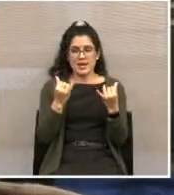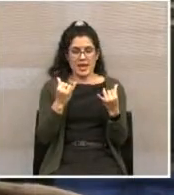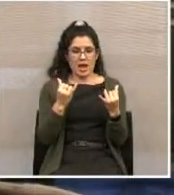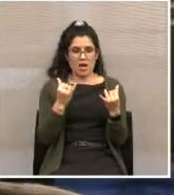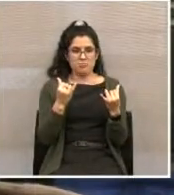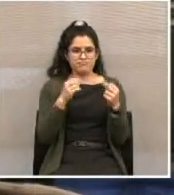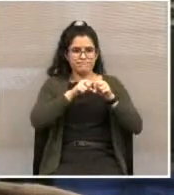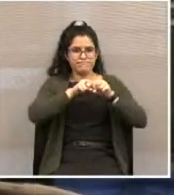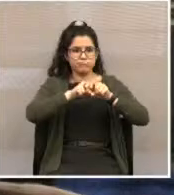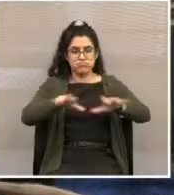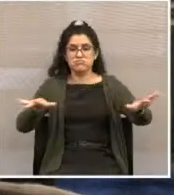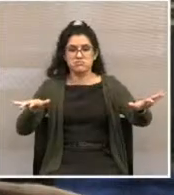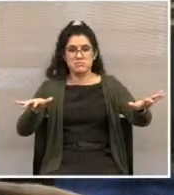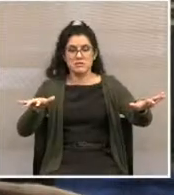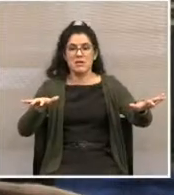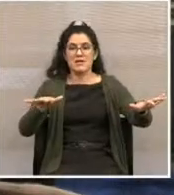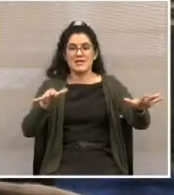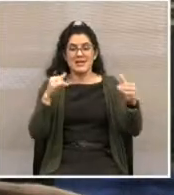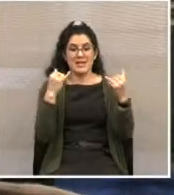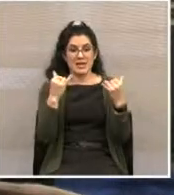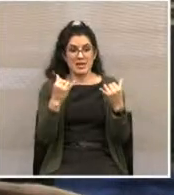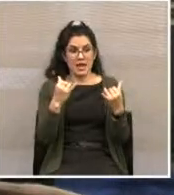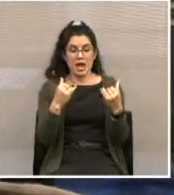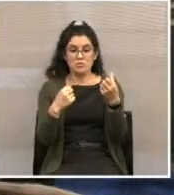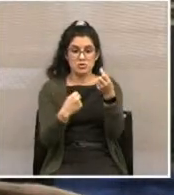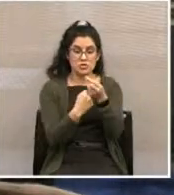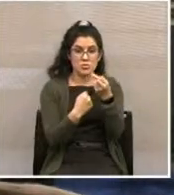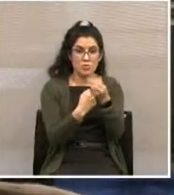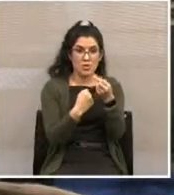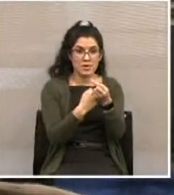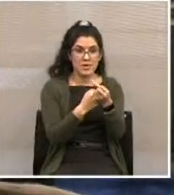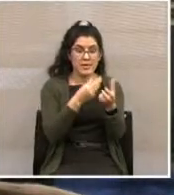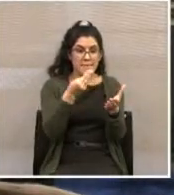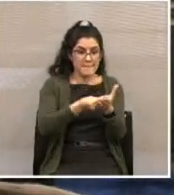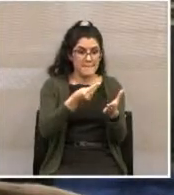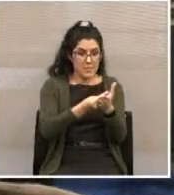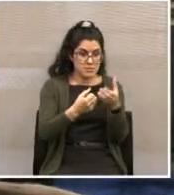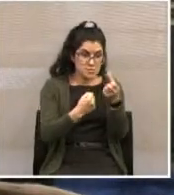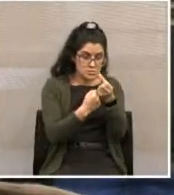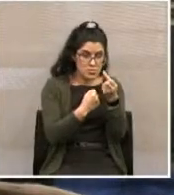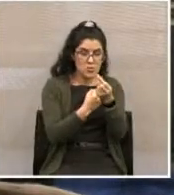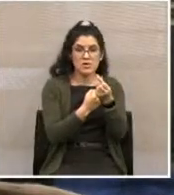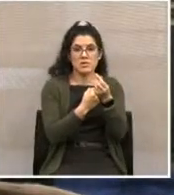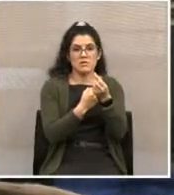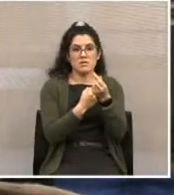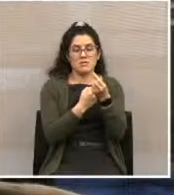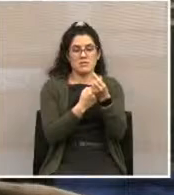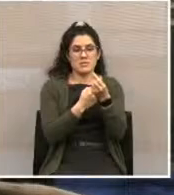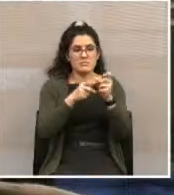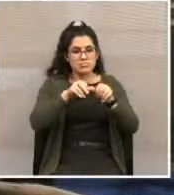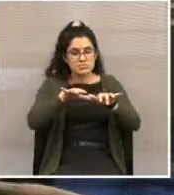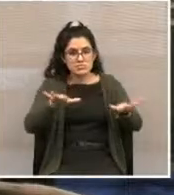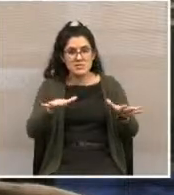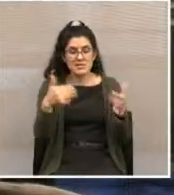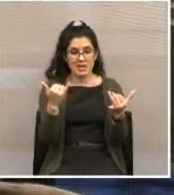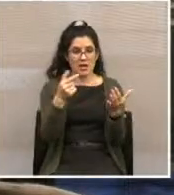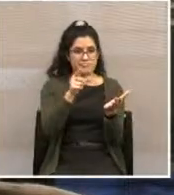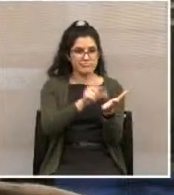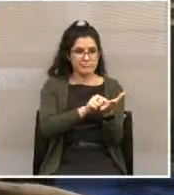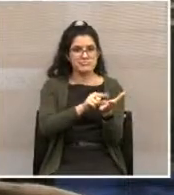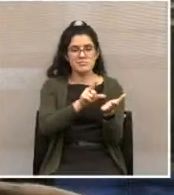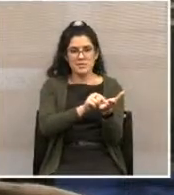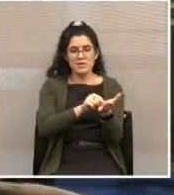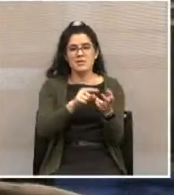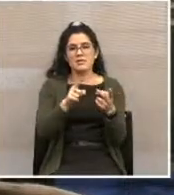to be a well-funded and well-coordinated effort that is reaching audiences across print, social, and